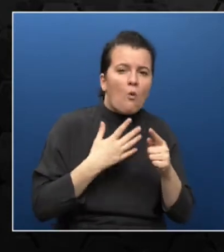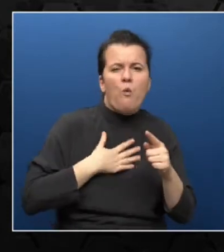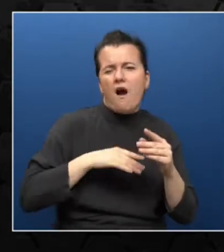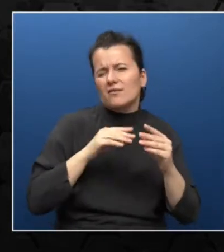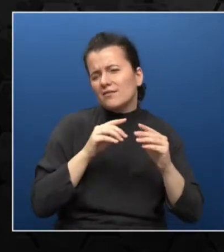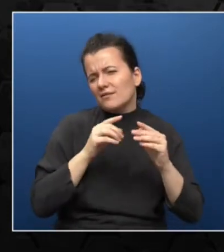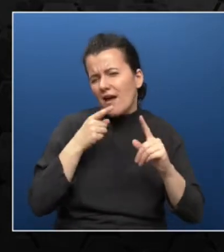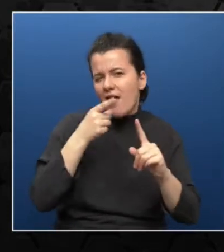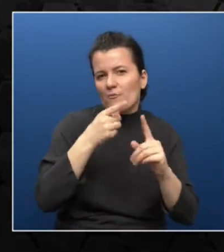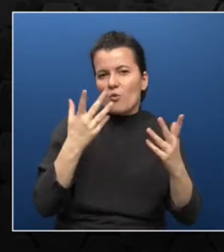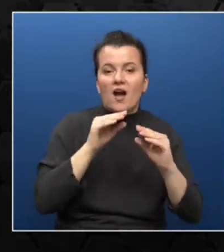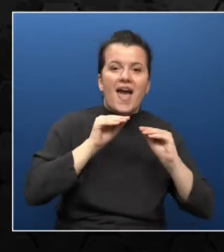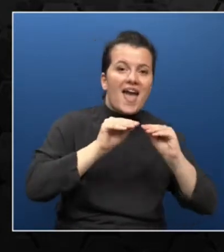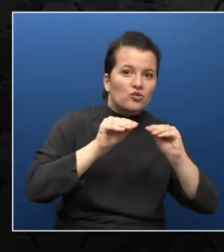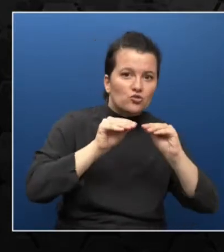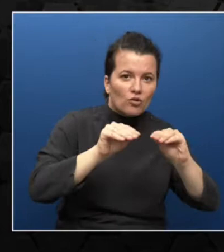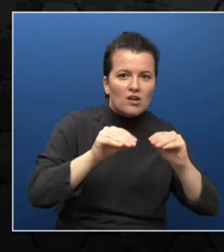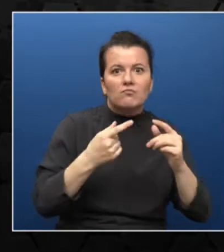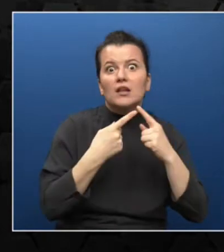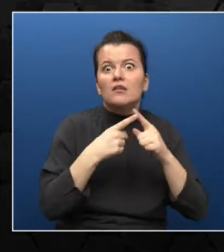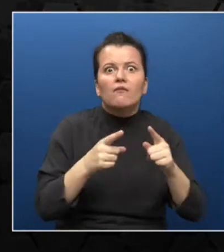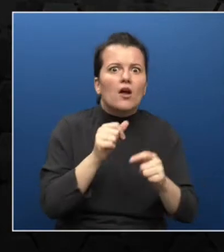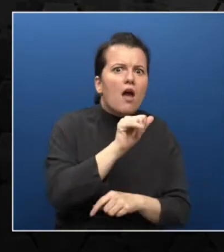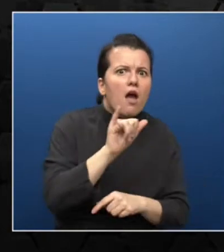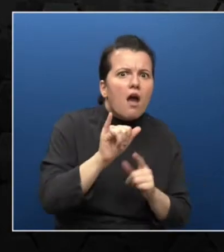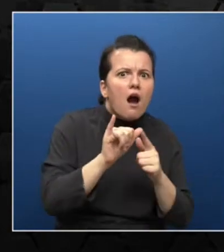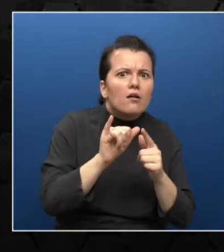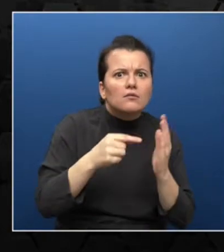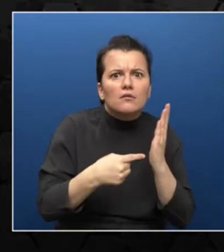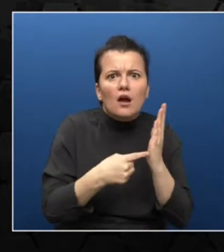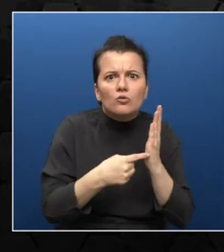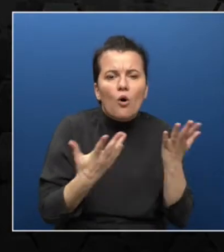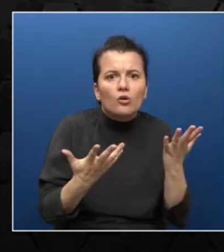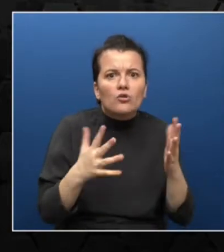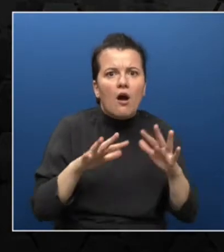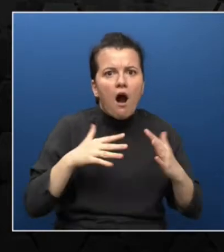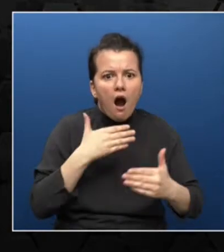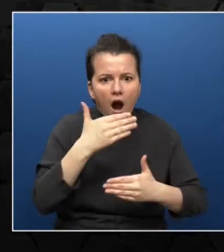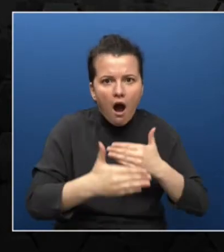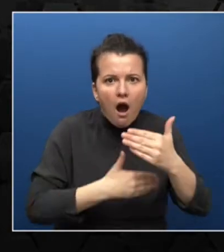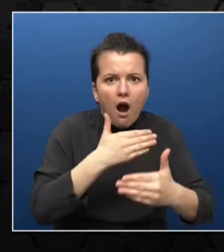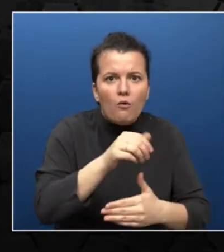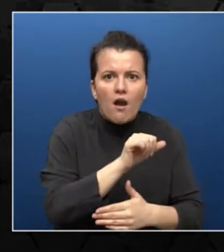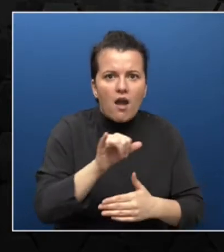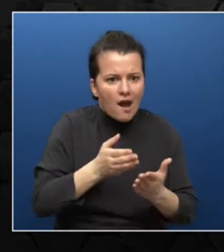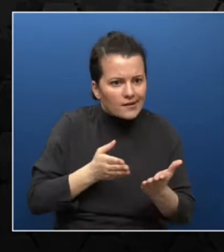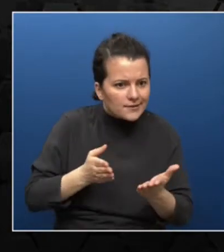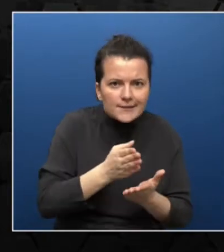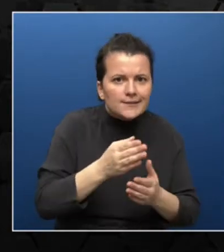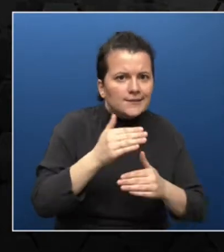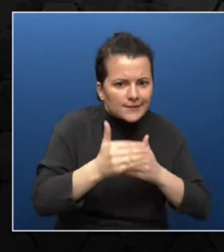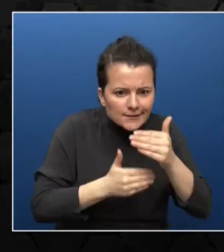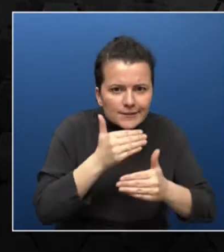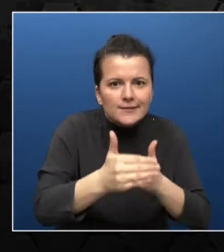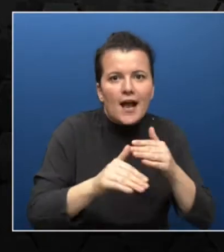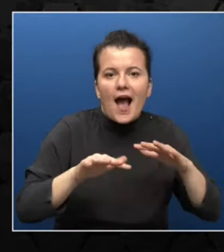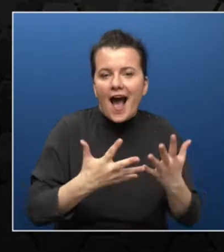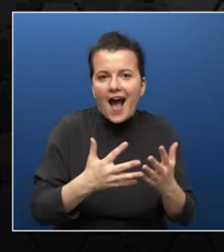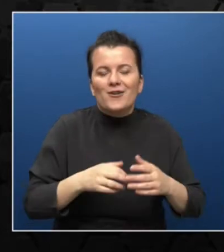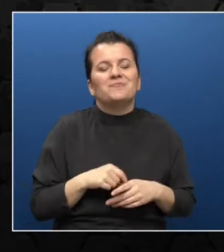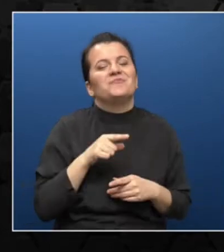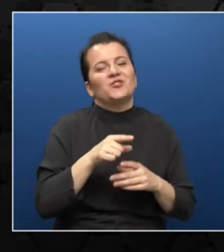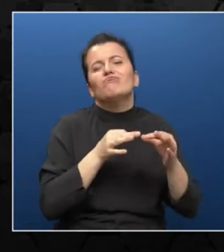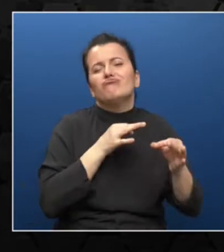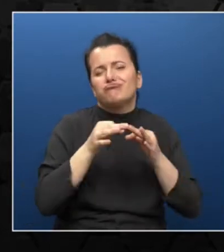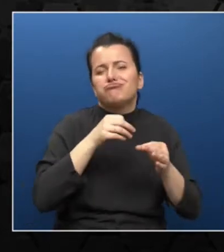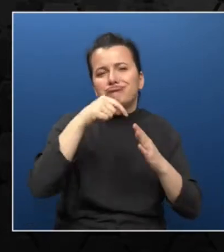be covering like various AI technologies. What is the roadmap to starting with AI and machine learning, for example, and there are so many amazing speakers